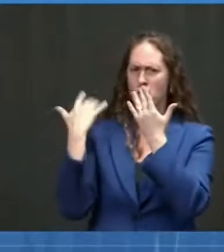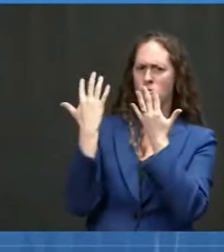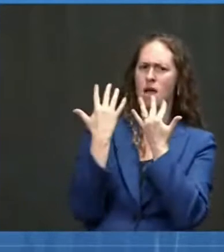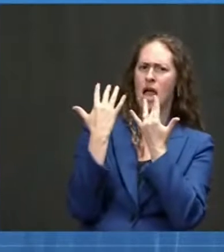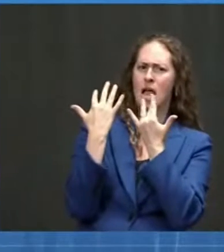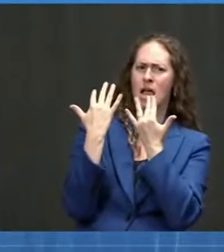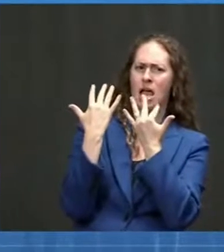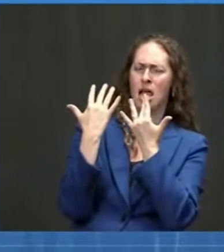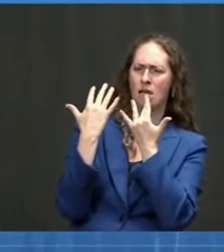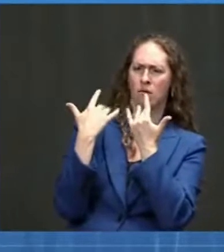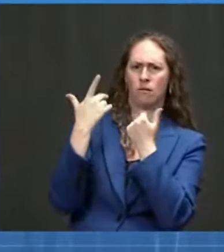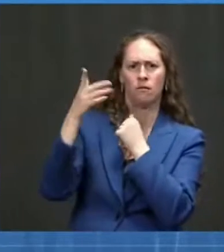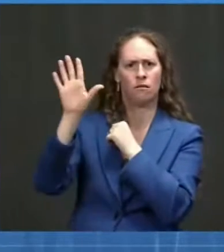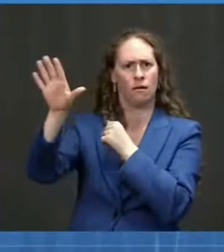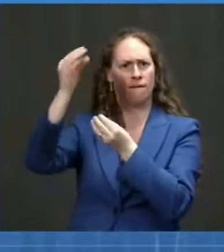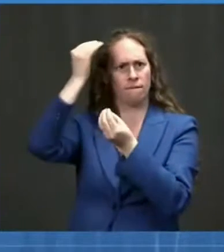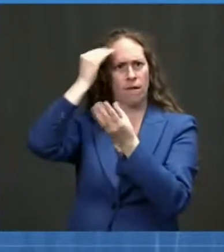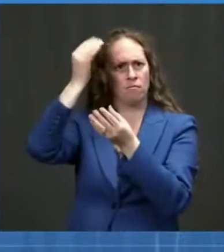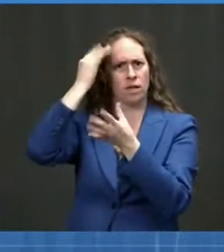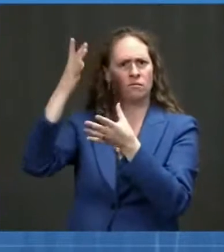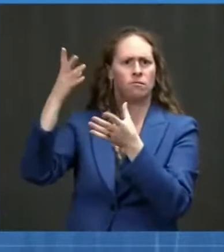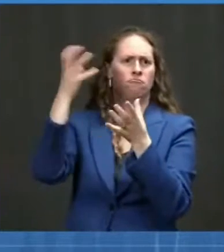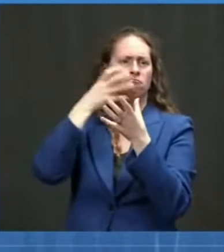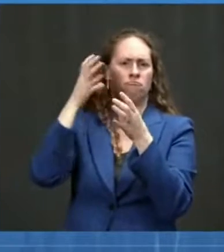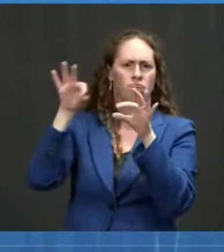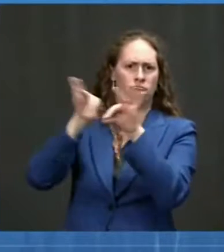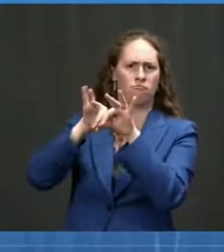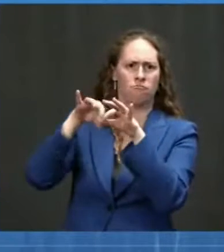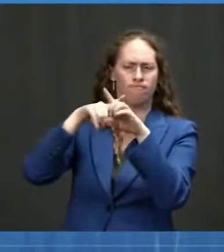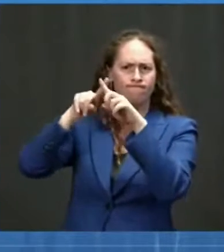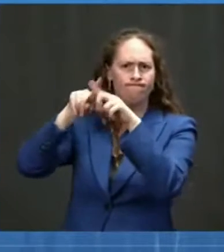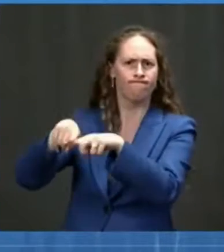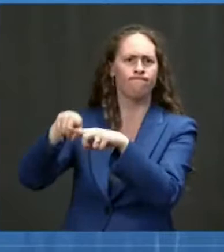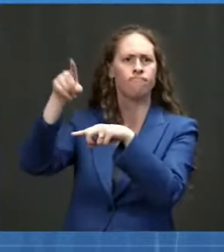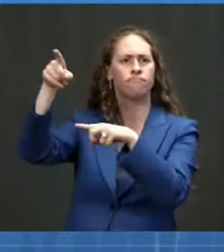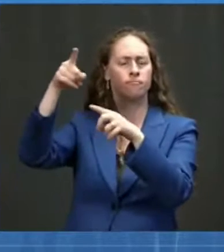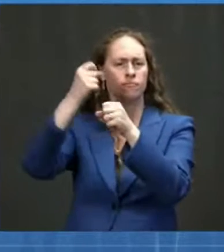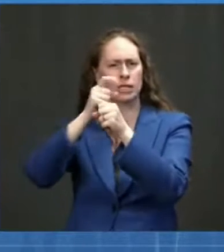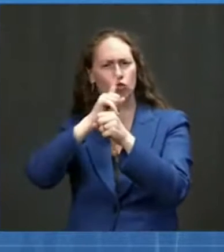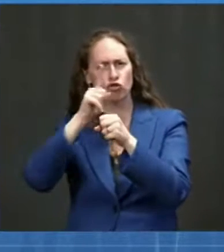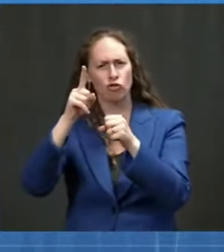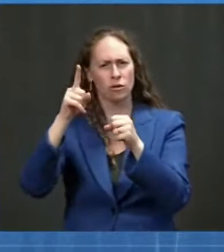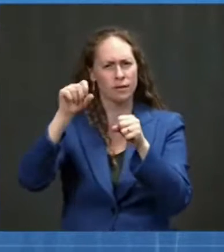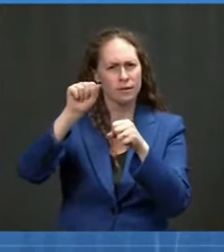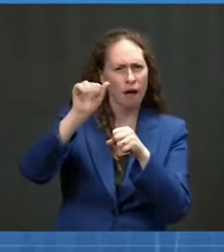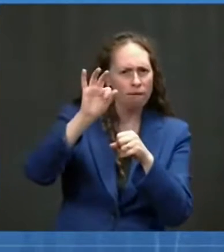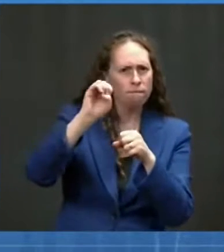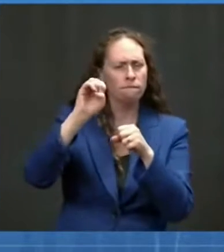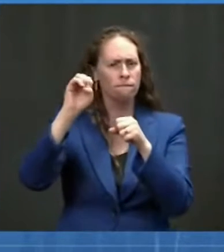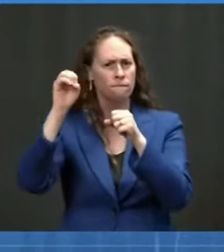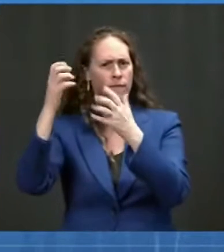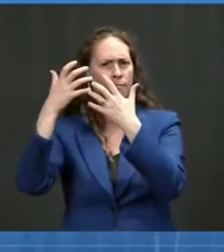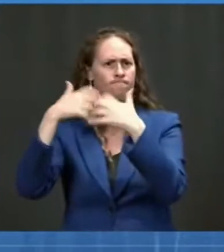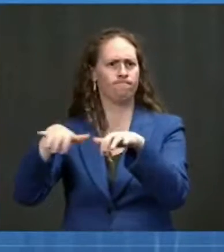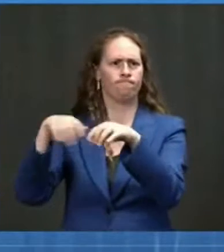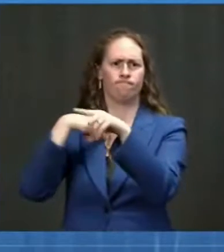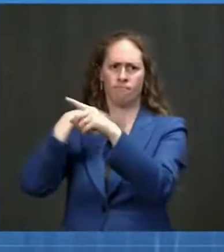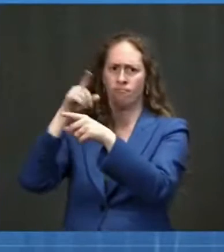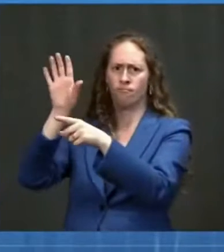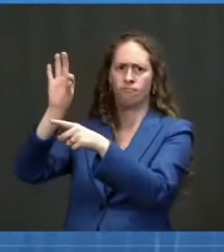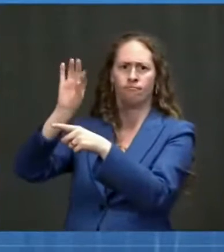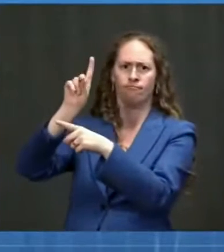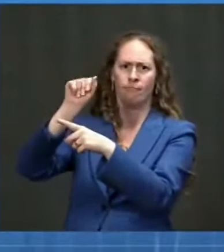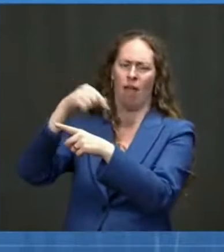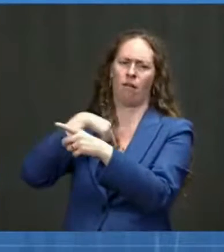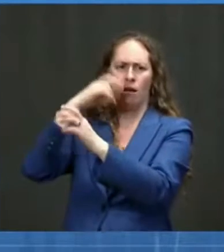incredibly important role to play in evaluating safety and making recommendations for vaccines. We respect that, we honor that, and that will be a part of